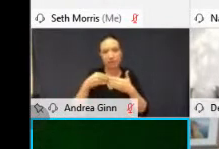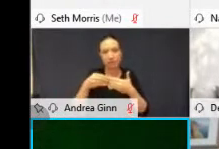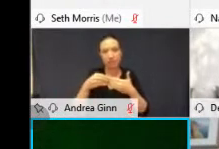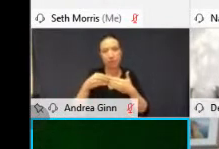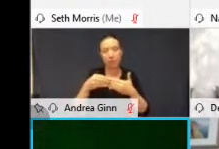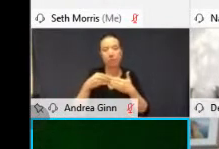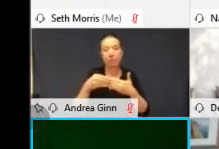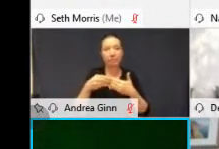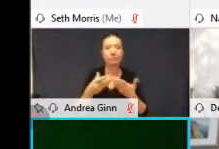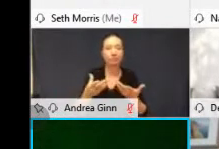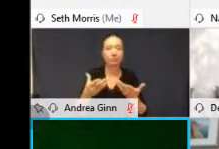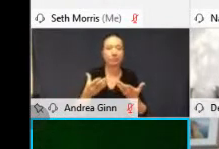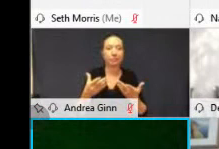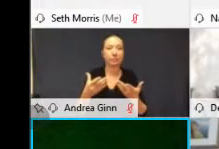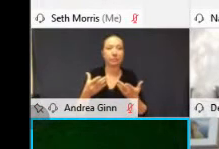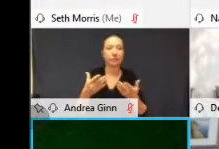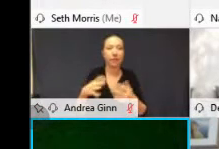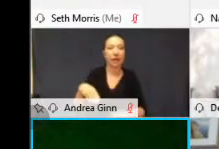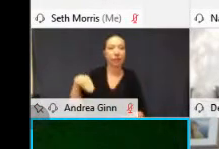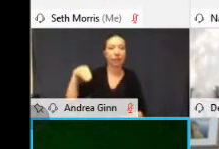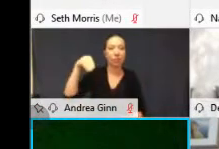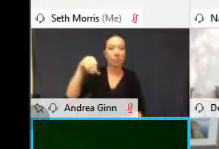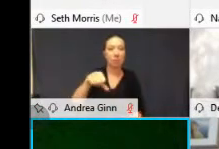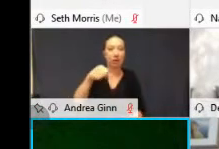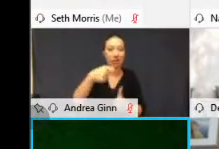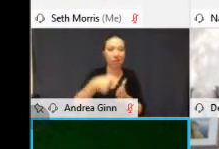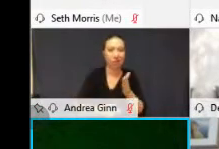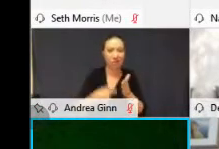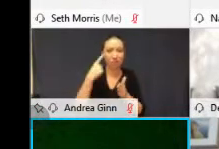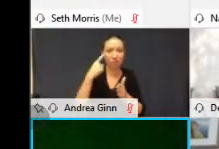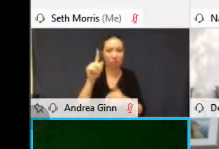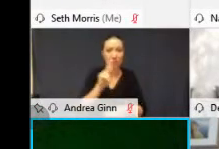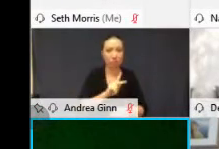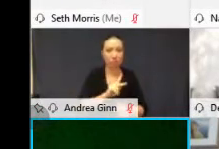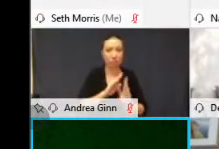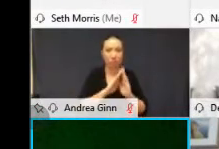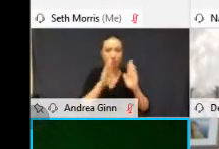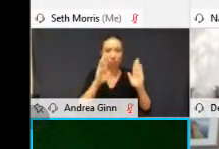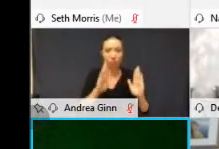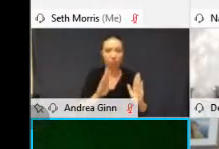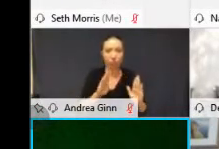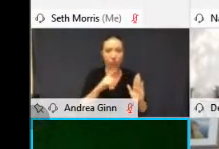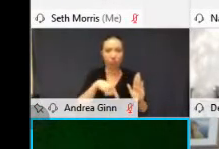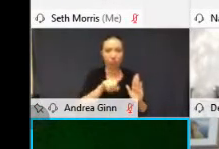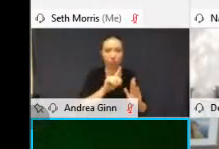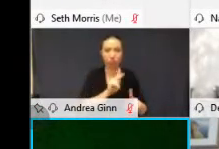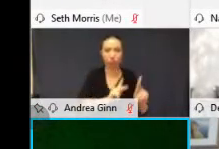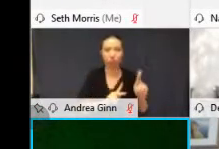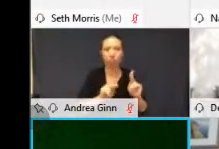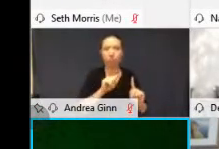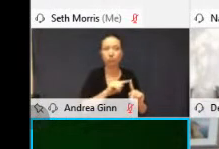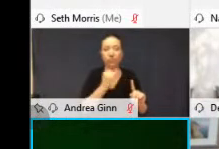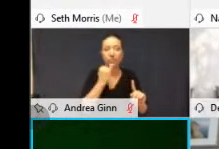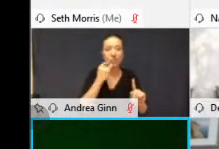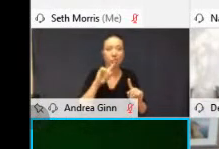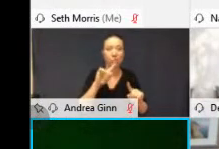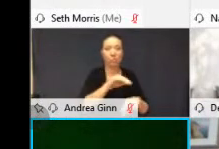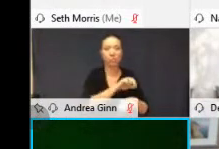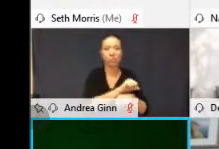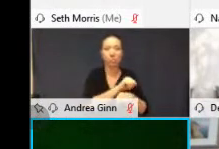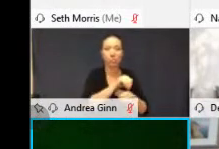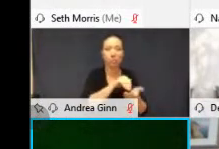And out-of-pocket costs to households when they see a doctor or purchase a drug